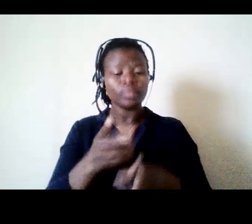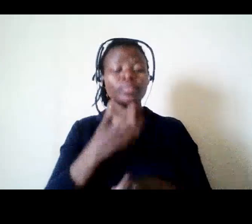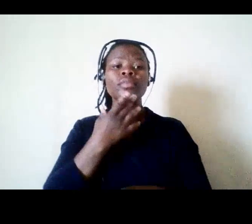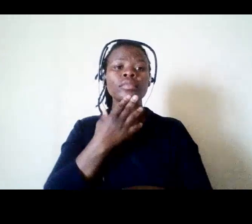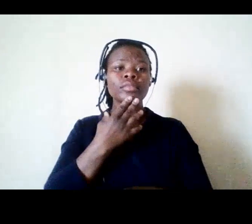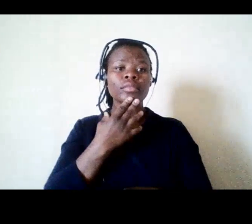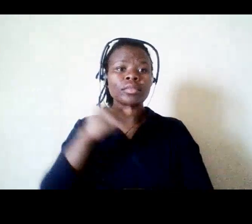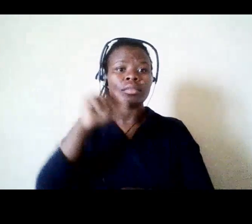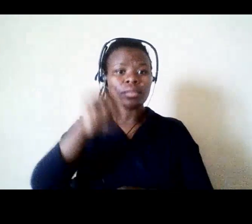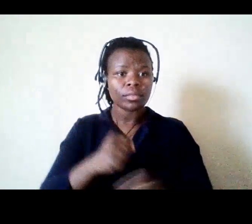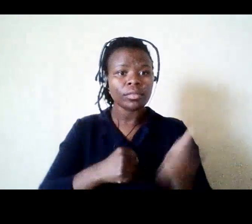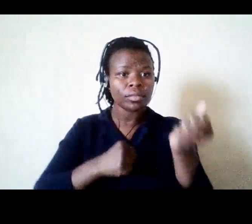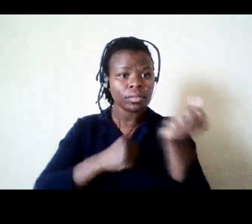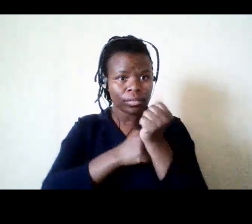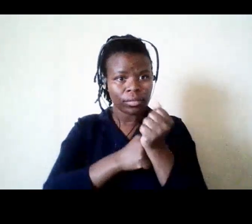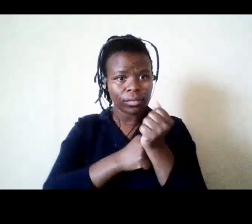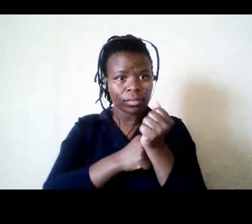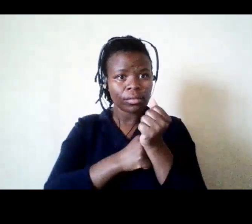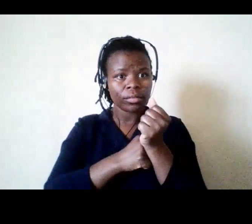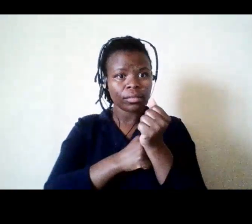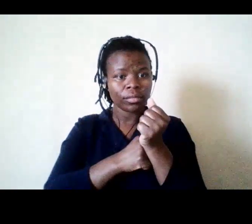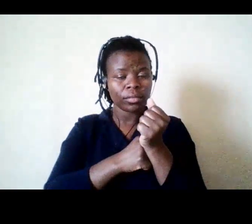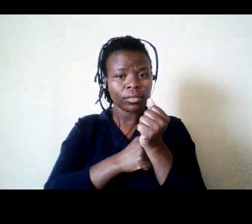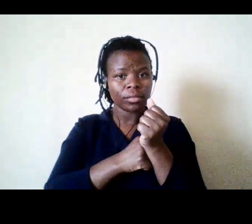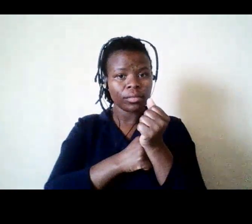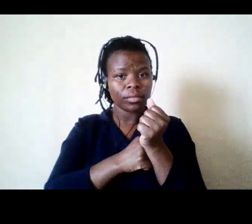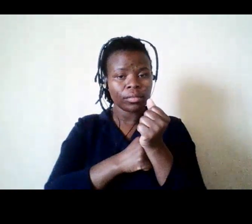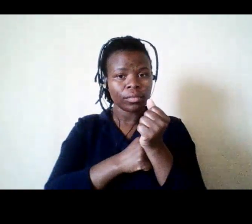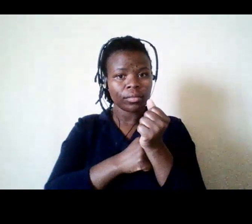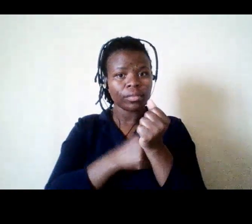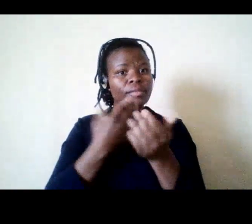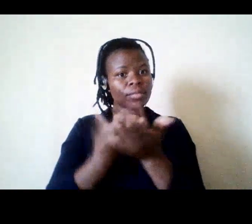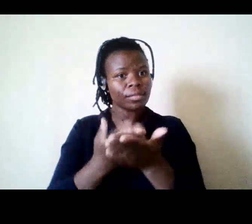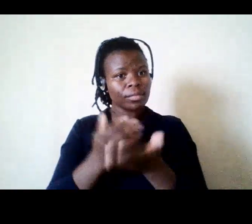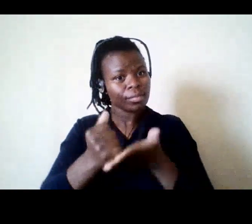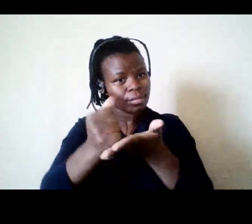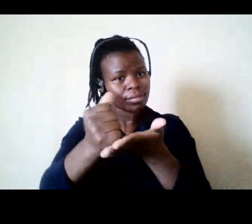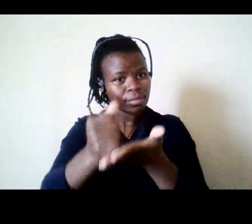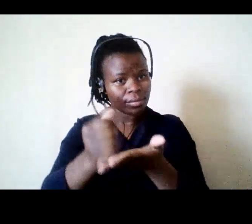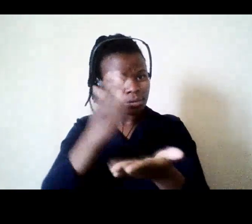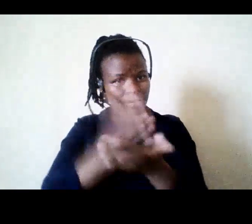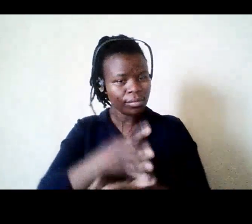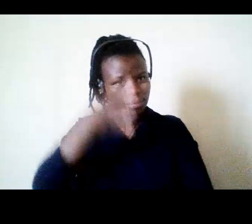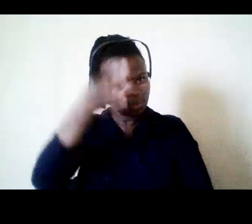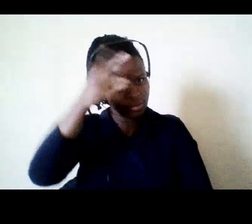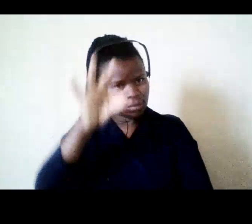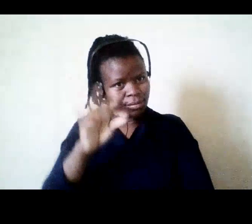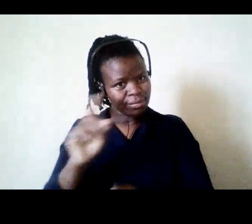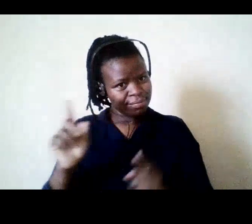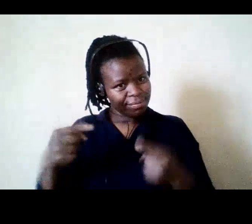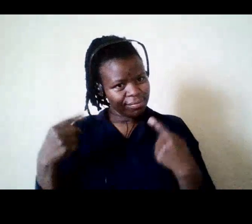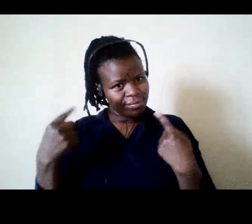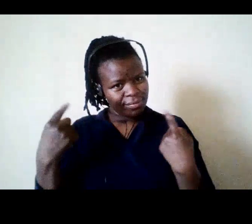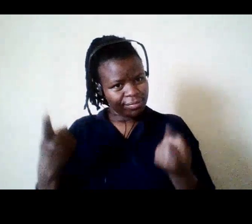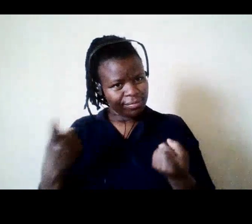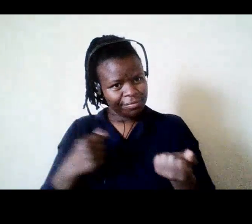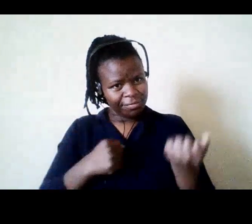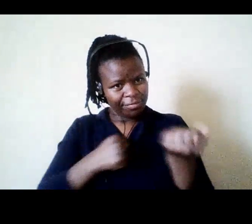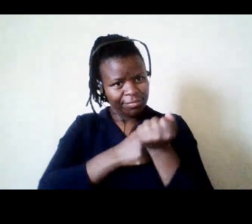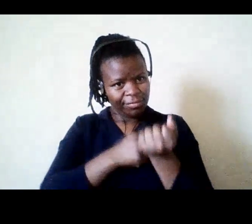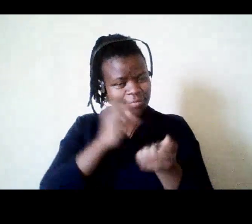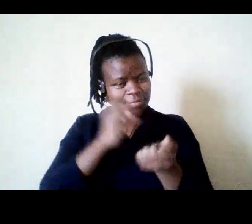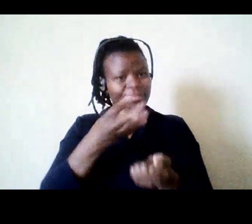support when someone is not available to assist, usually the government employees will not support. They will say, come